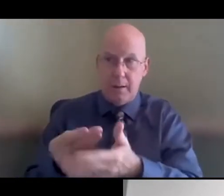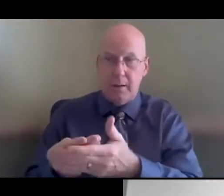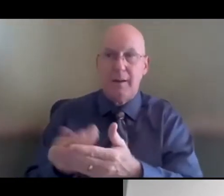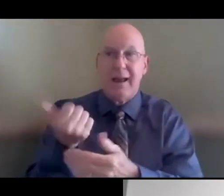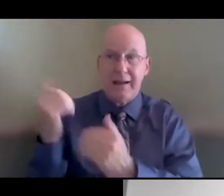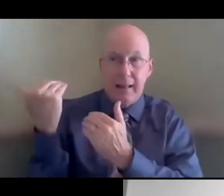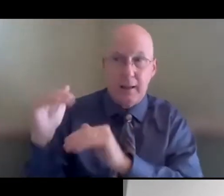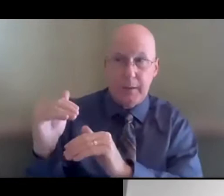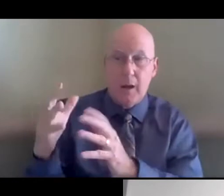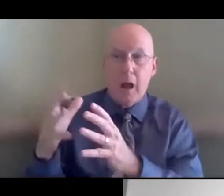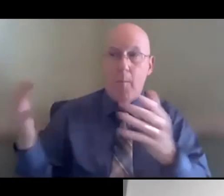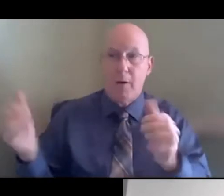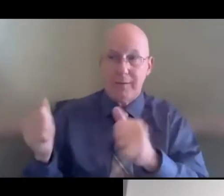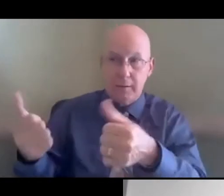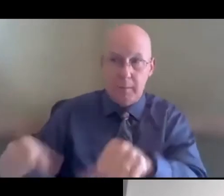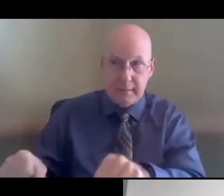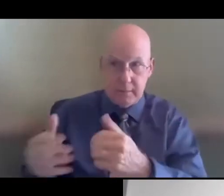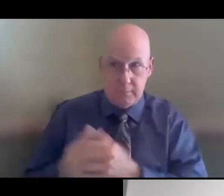how much an individual can contribute?